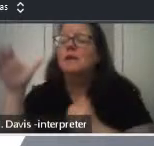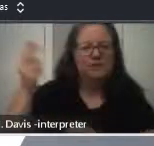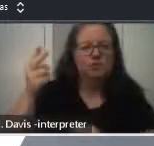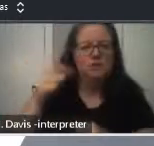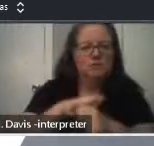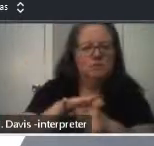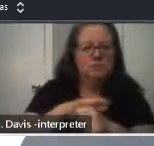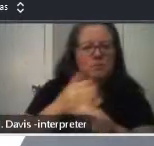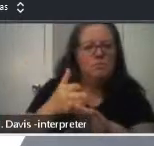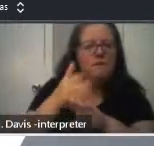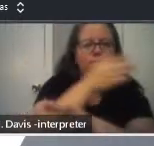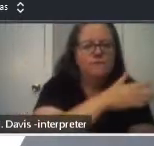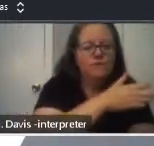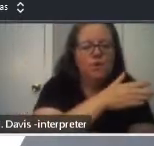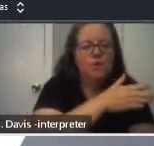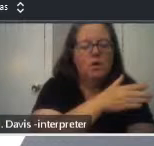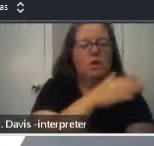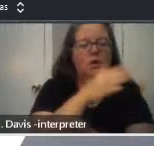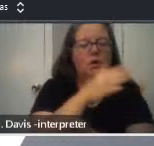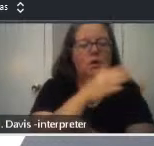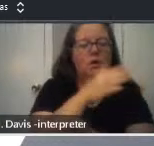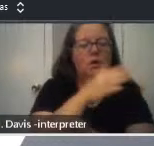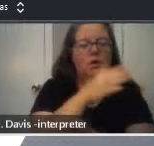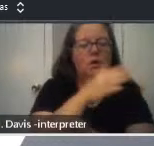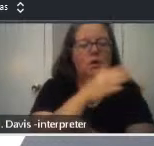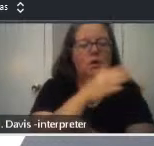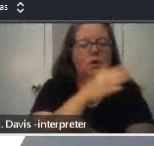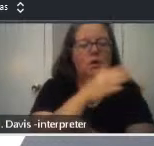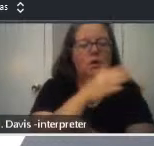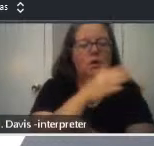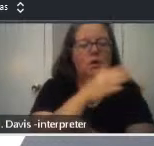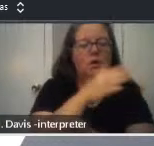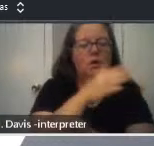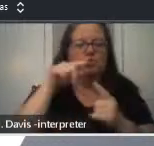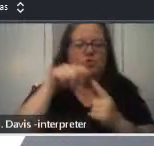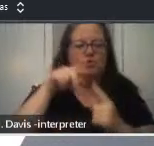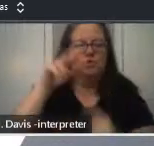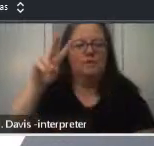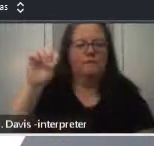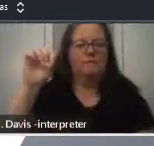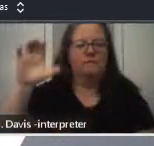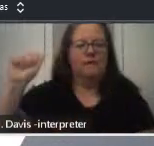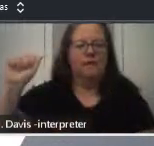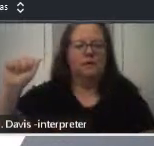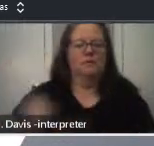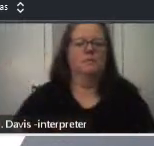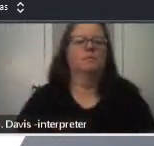we hear anything specifically related to VECA? Okay.